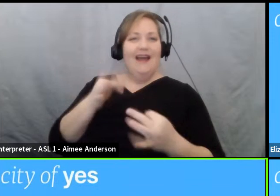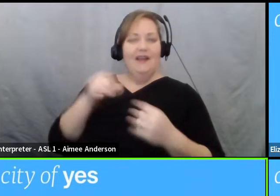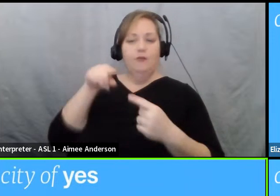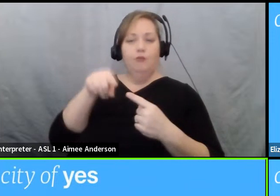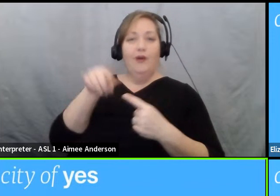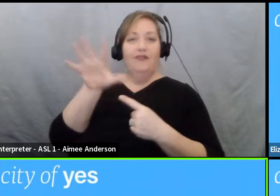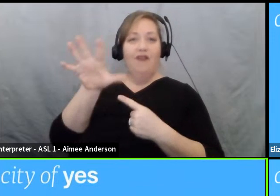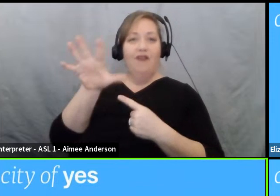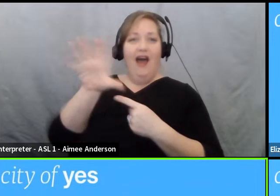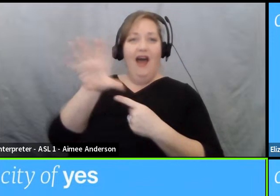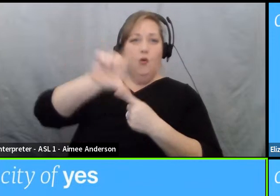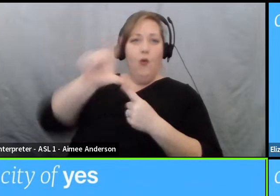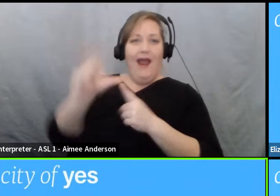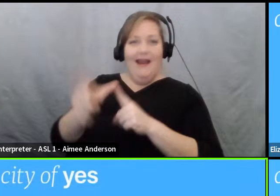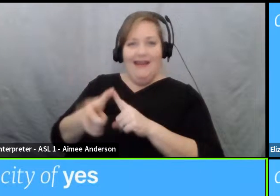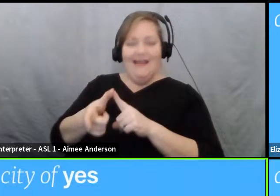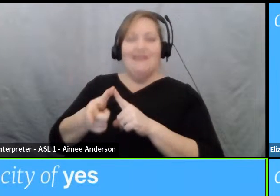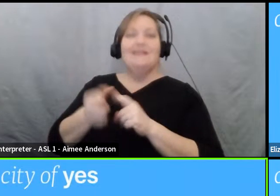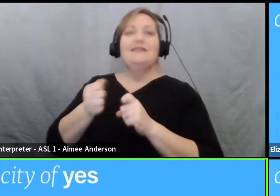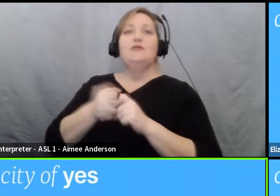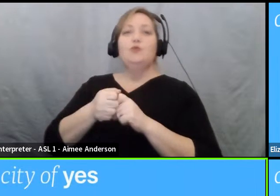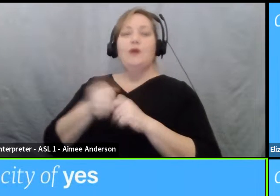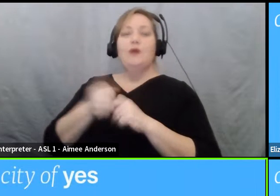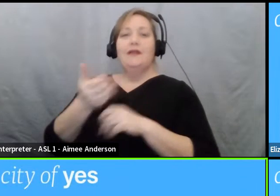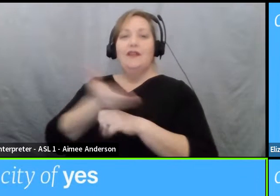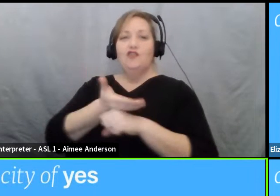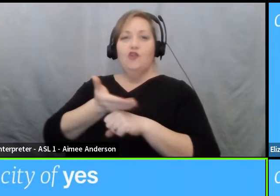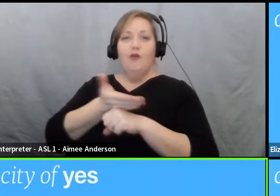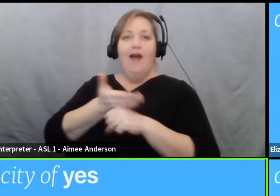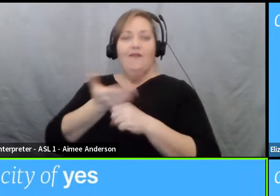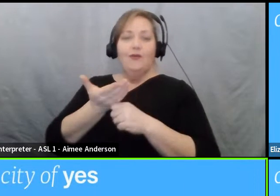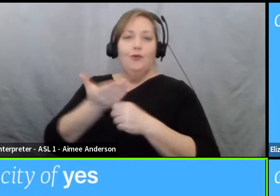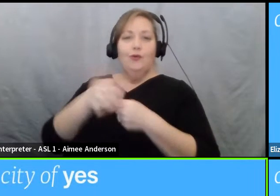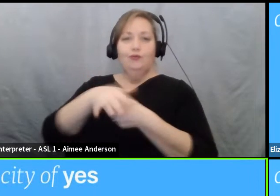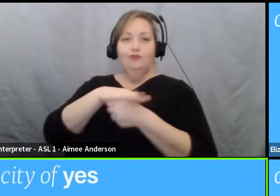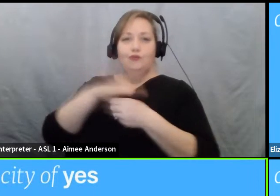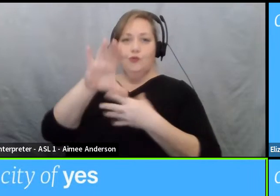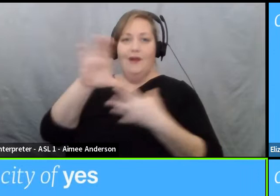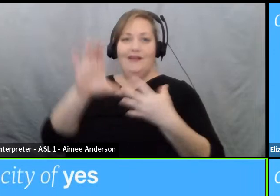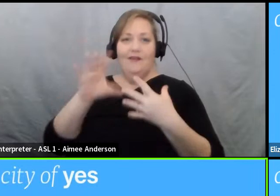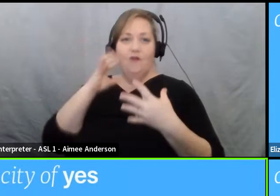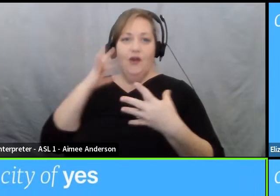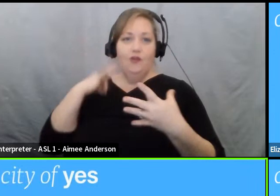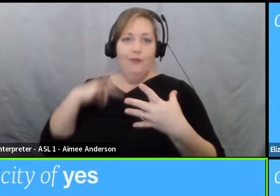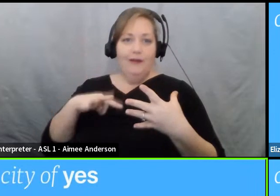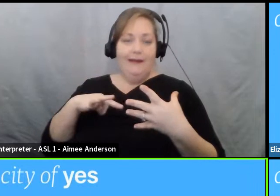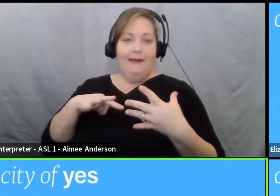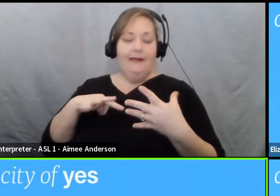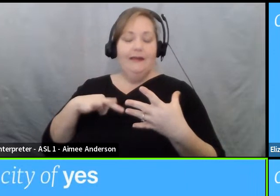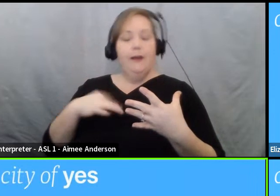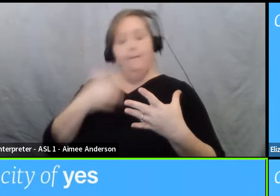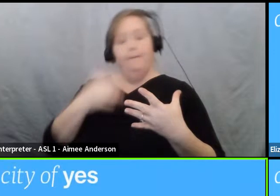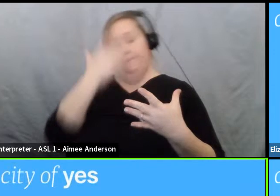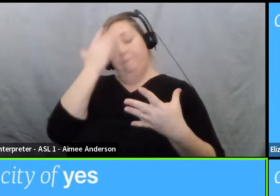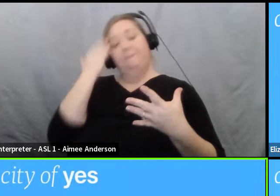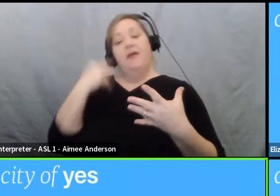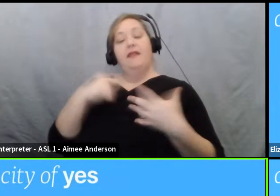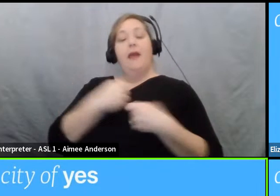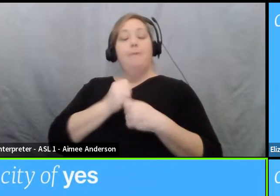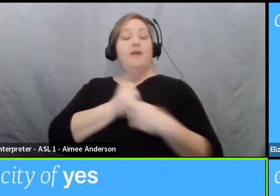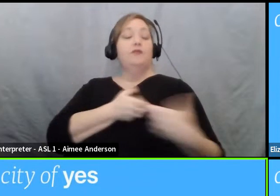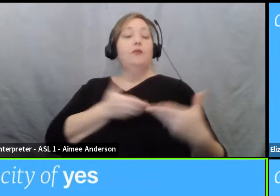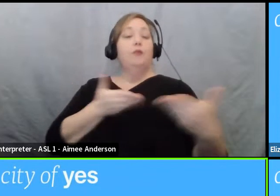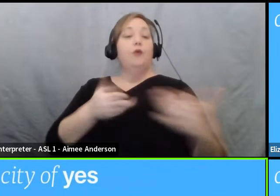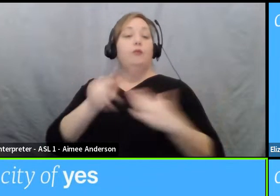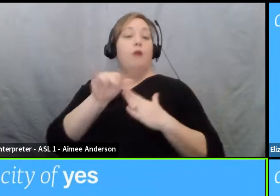or rail stations as the geographical criteria for eligibility. So ultimately, that makes the proposal and the